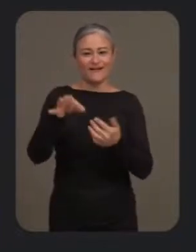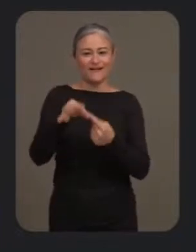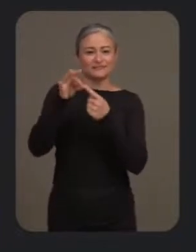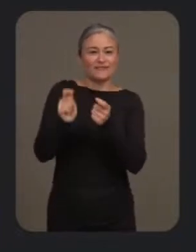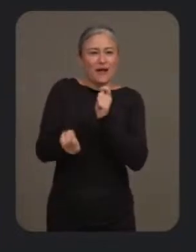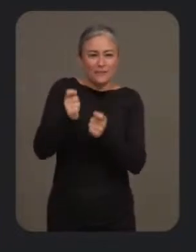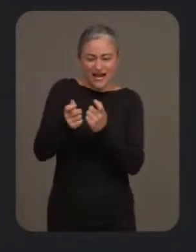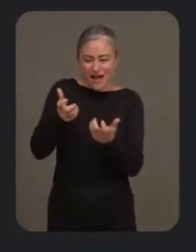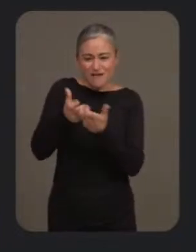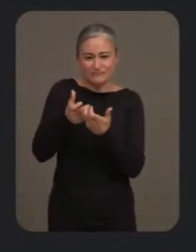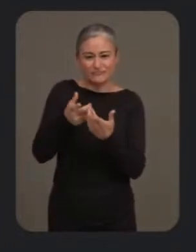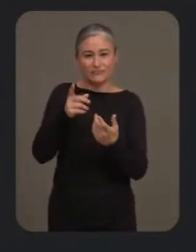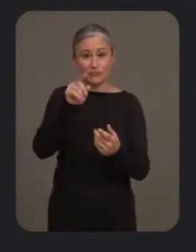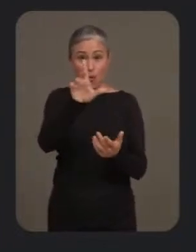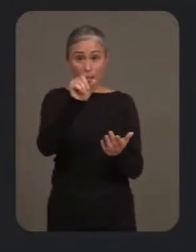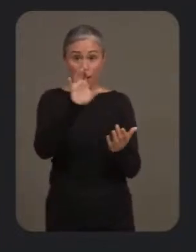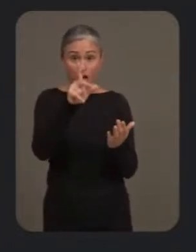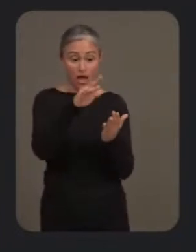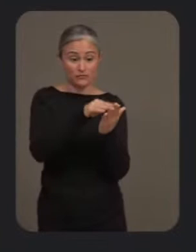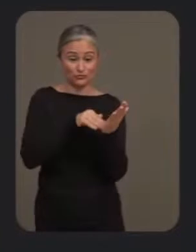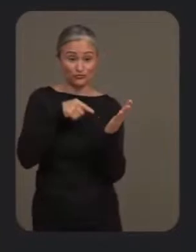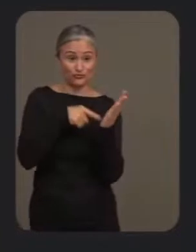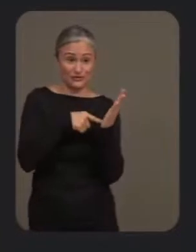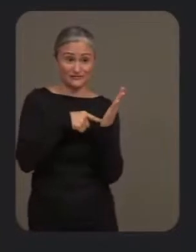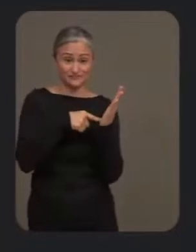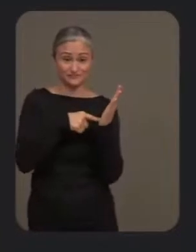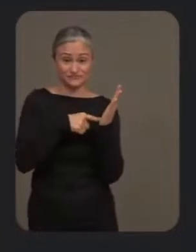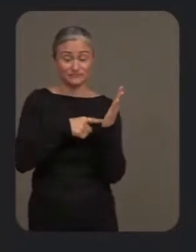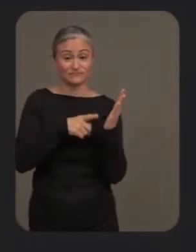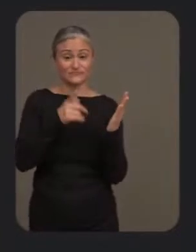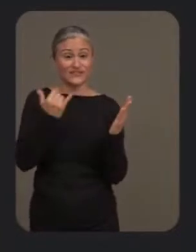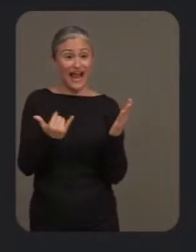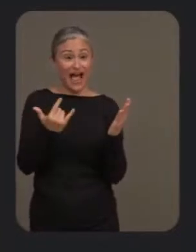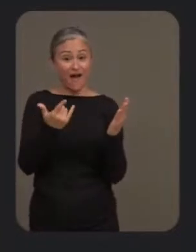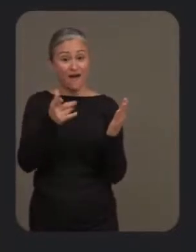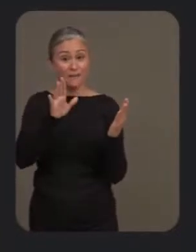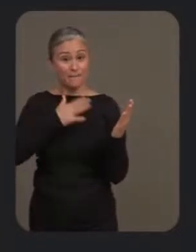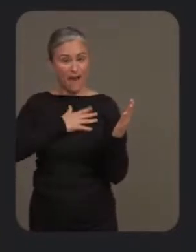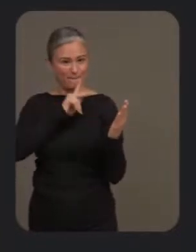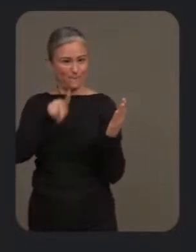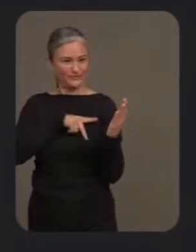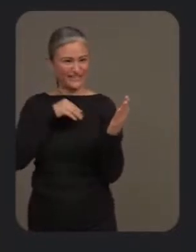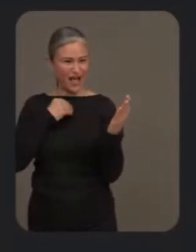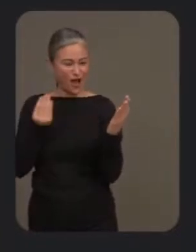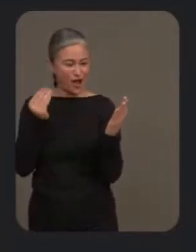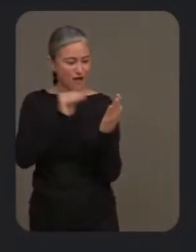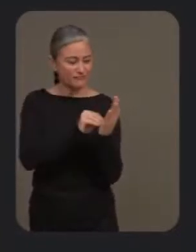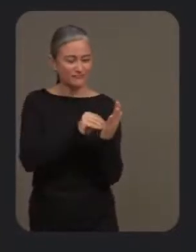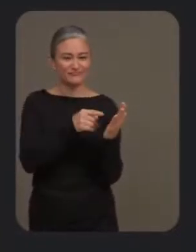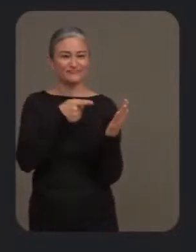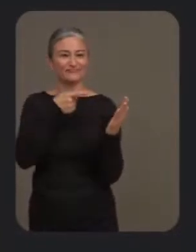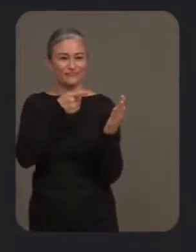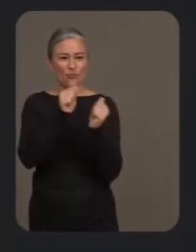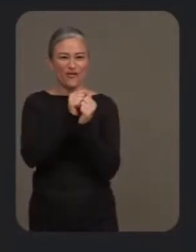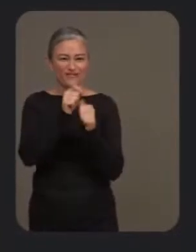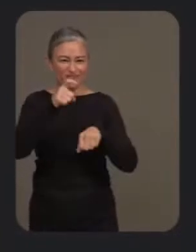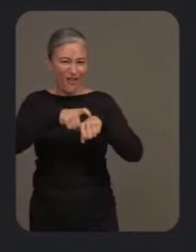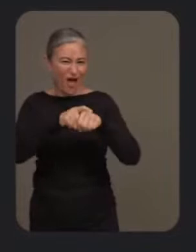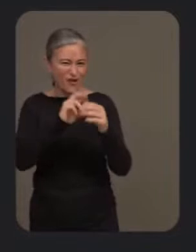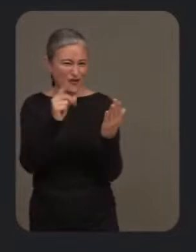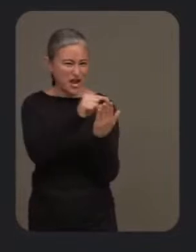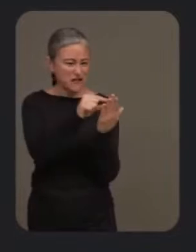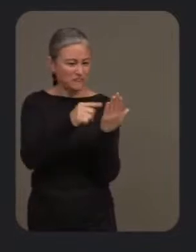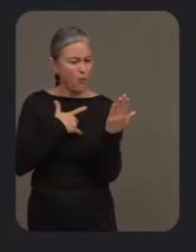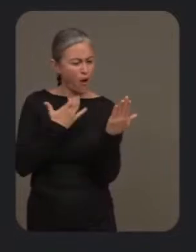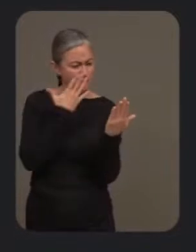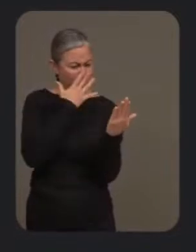options coming to your lock screen. So now I can add my own personalized style to the lock screen clock, so it looks just the way